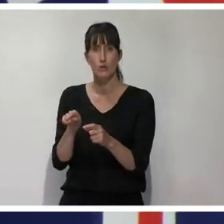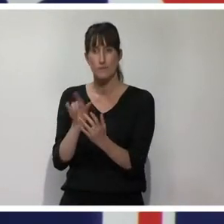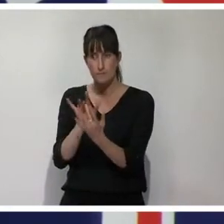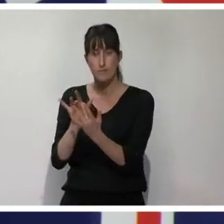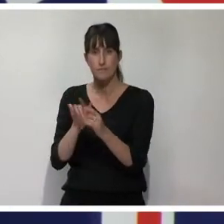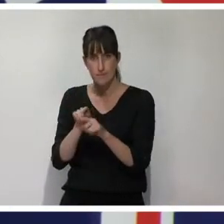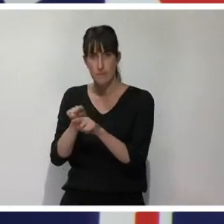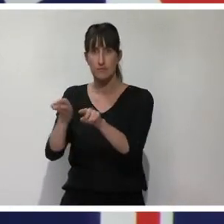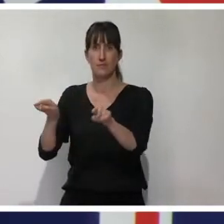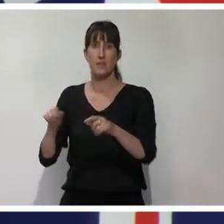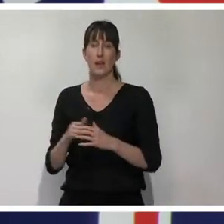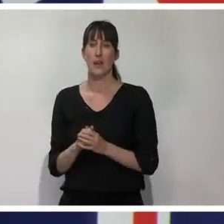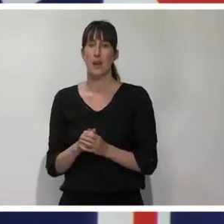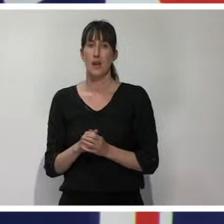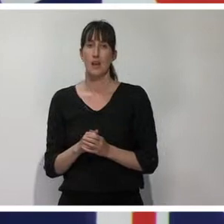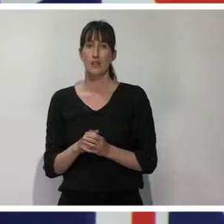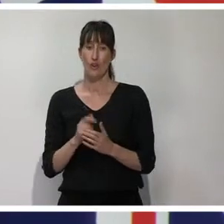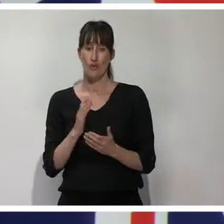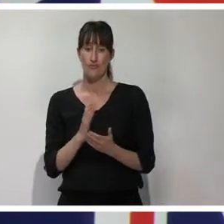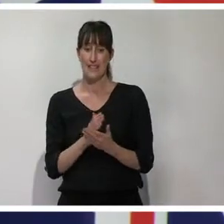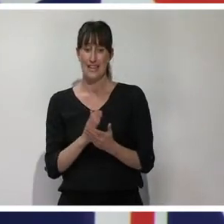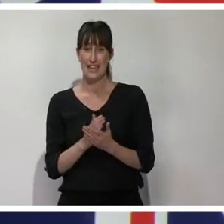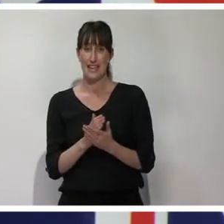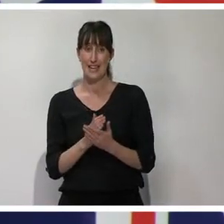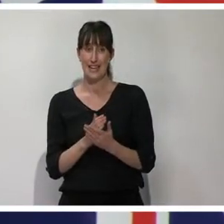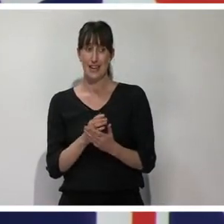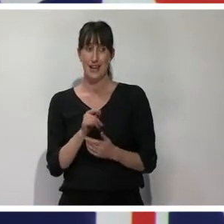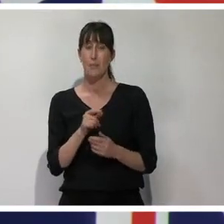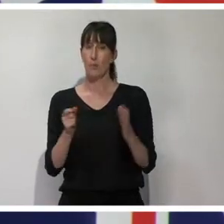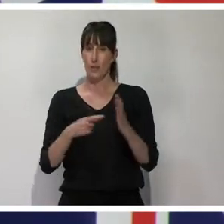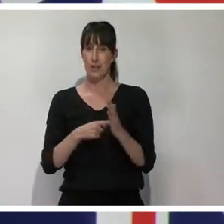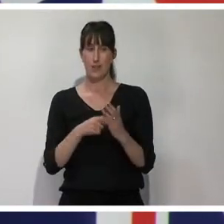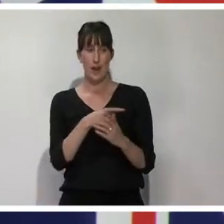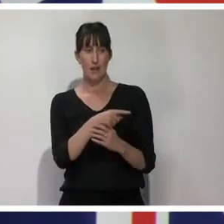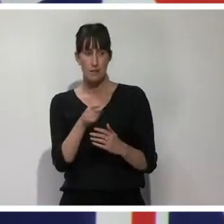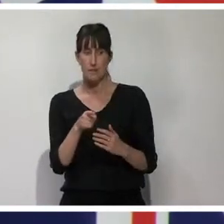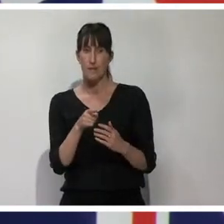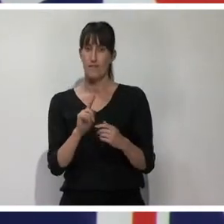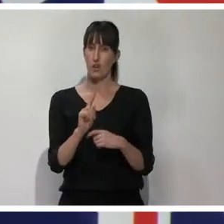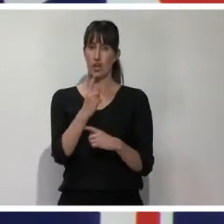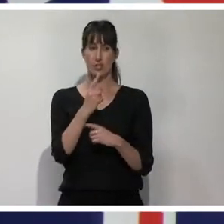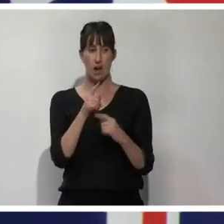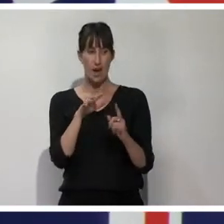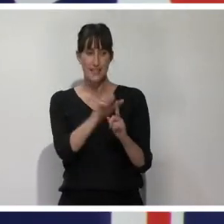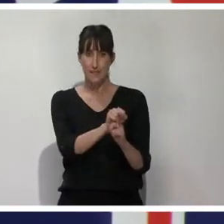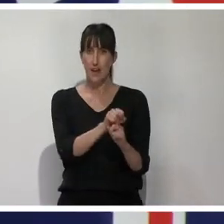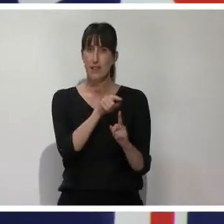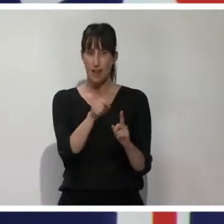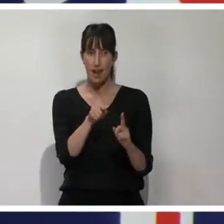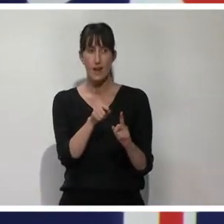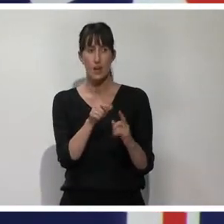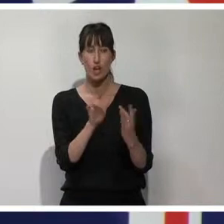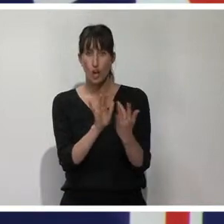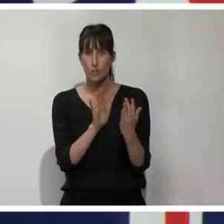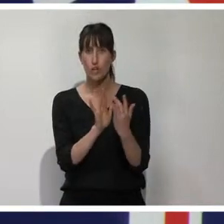in the initial first instance with all of those original identified, because we will have a continual rolling number of people